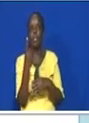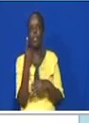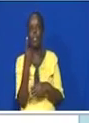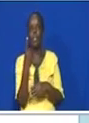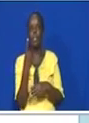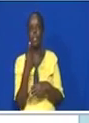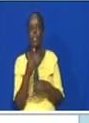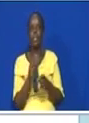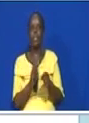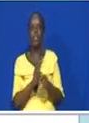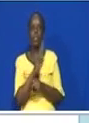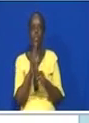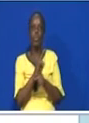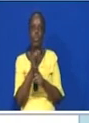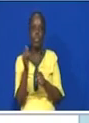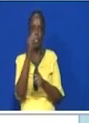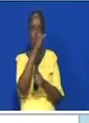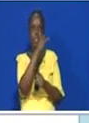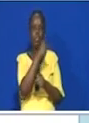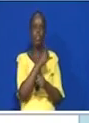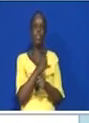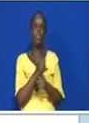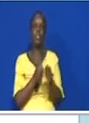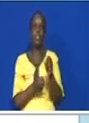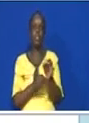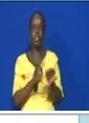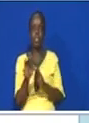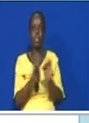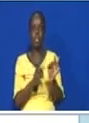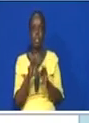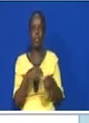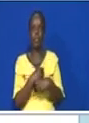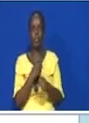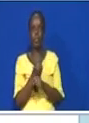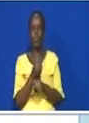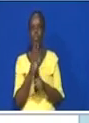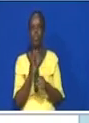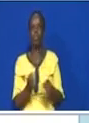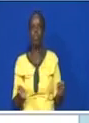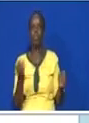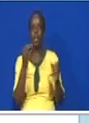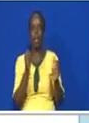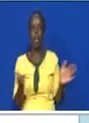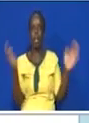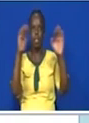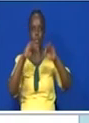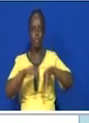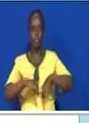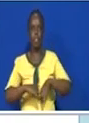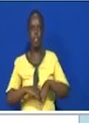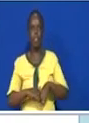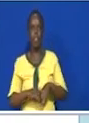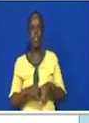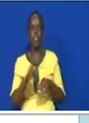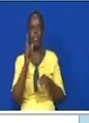B1, using illustrations, describe the formation of the Rift Valley